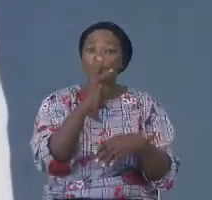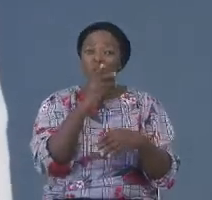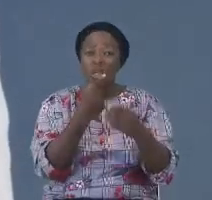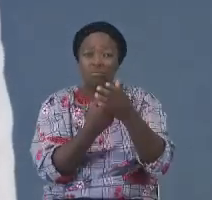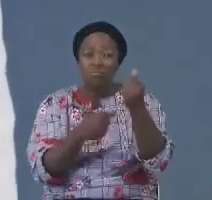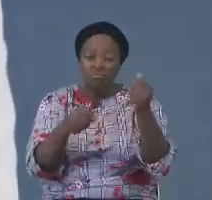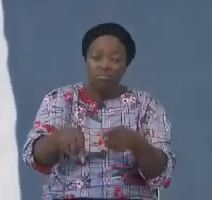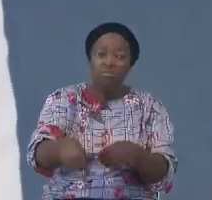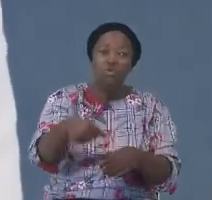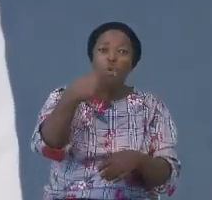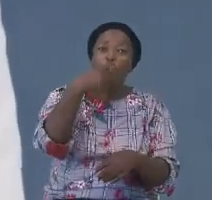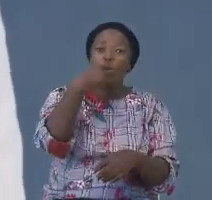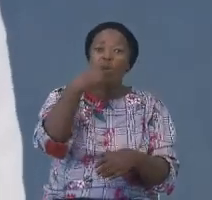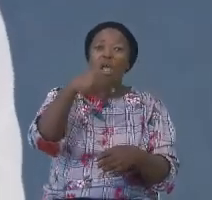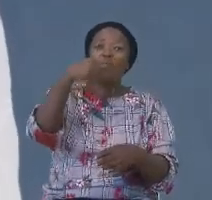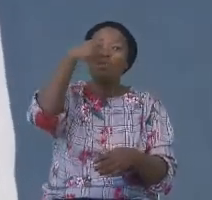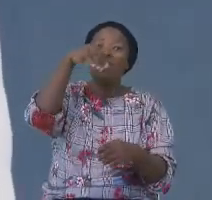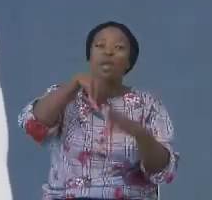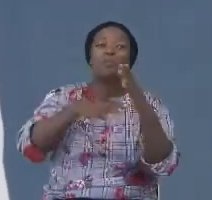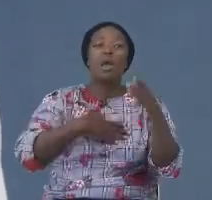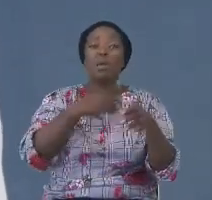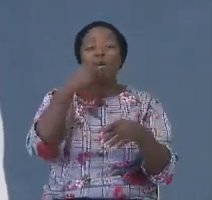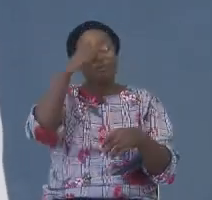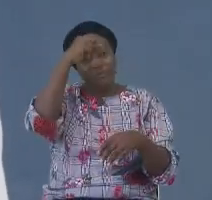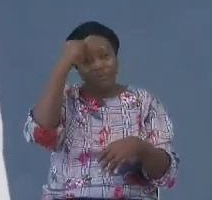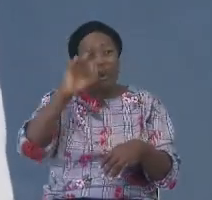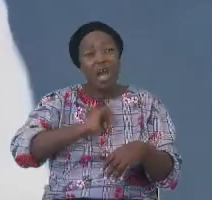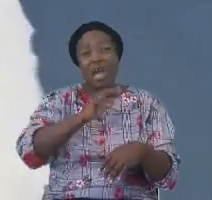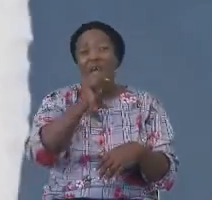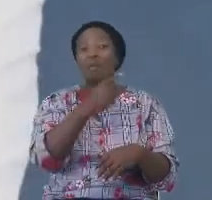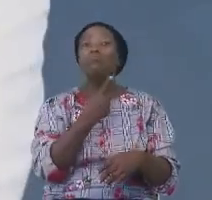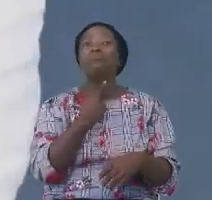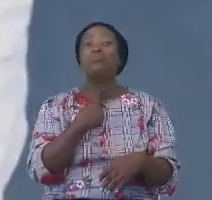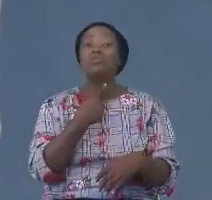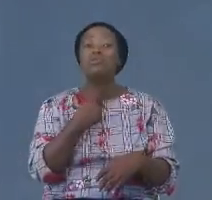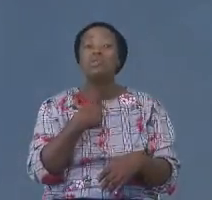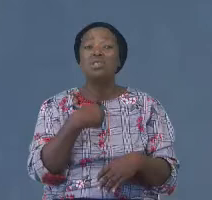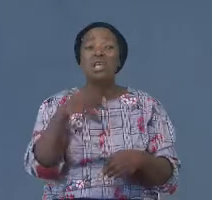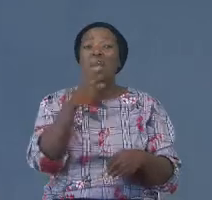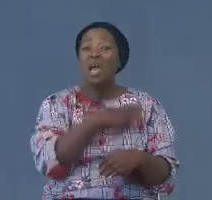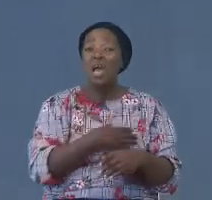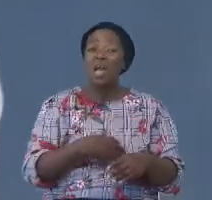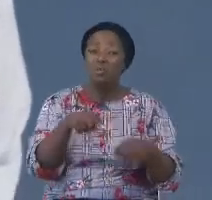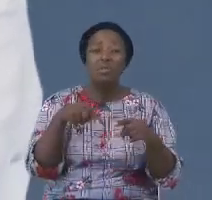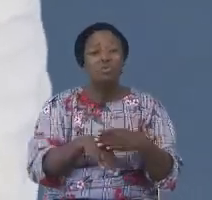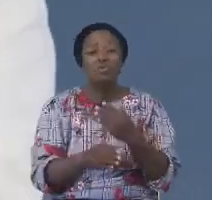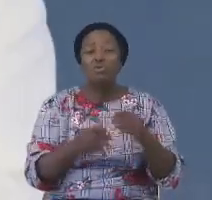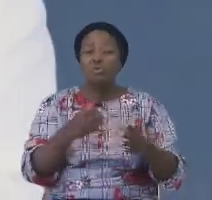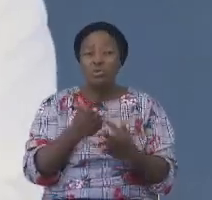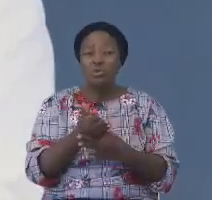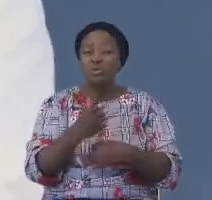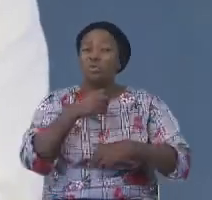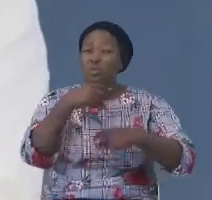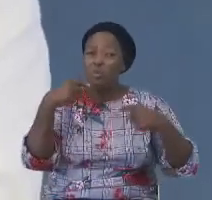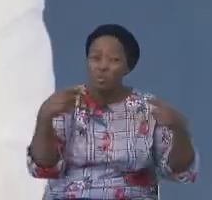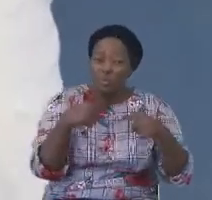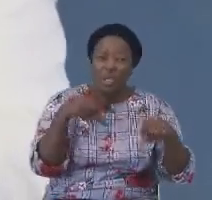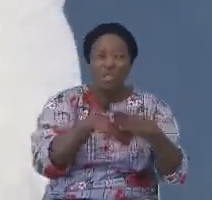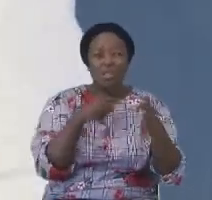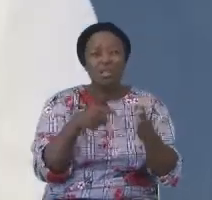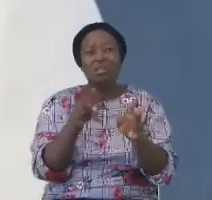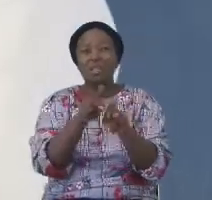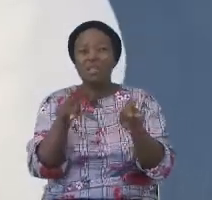and bring me a drop of water for i am tormented and a thirst